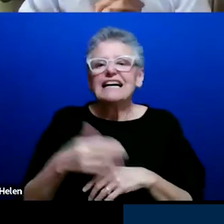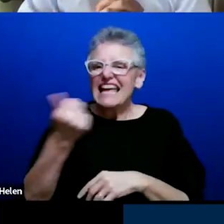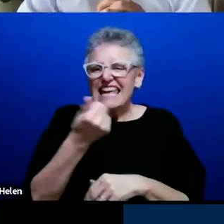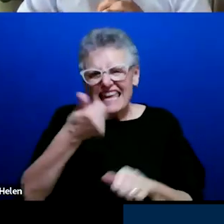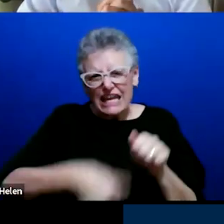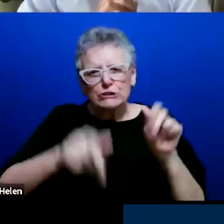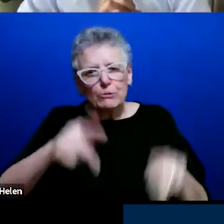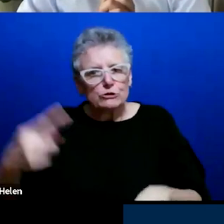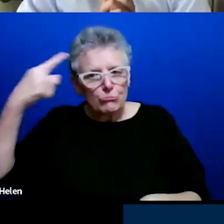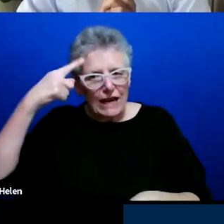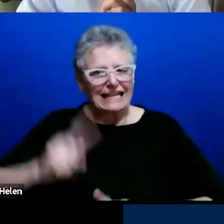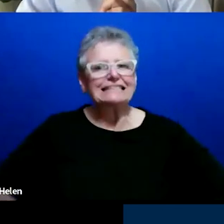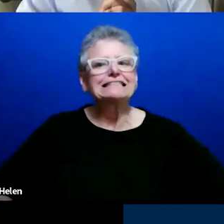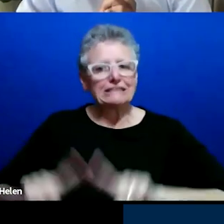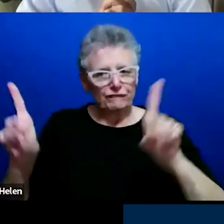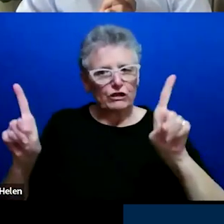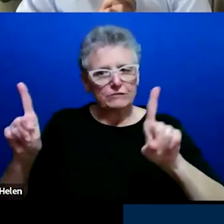are different, and